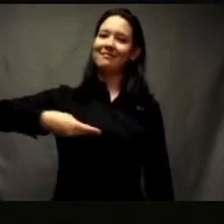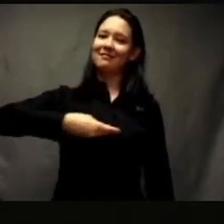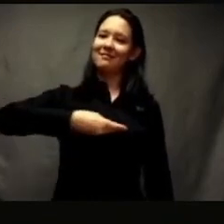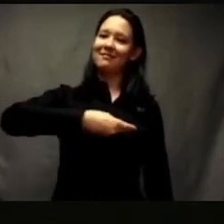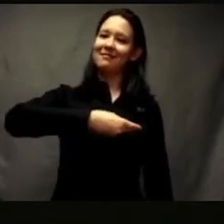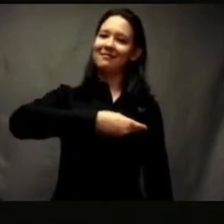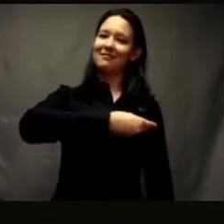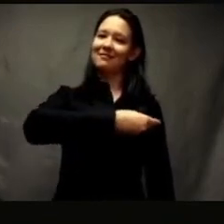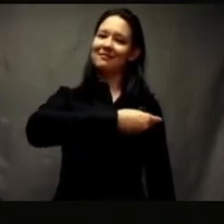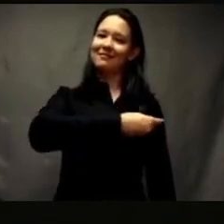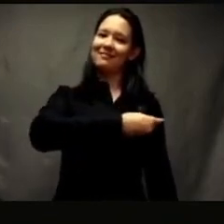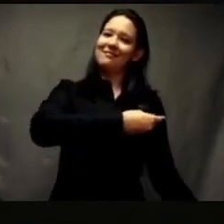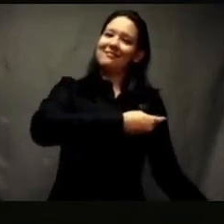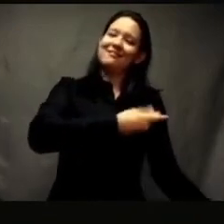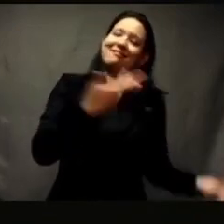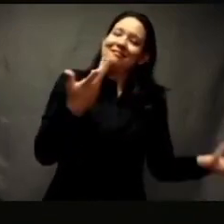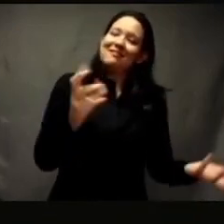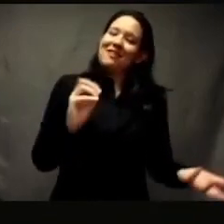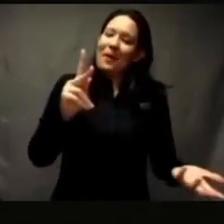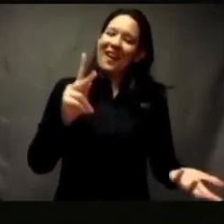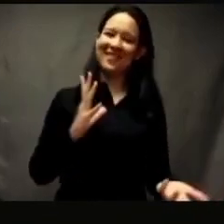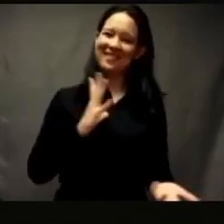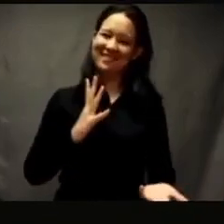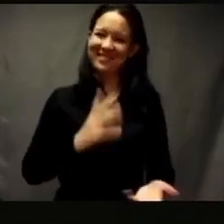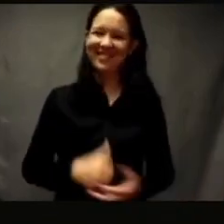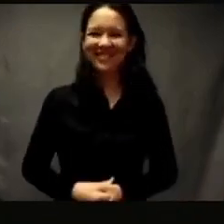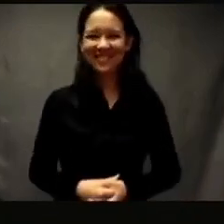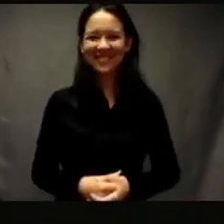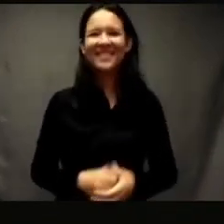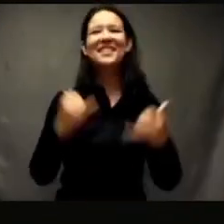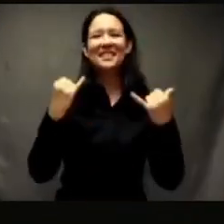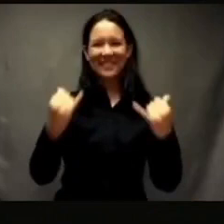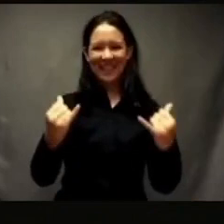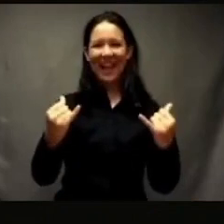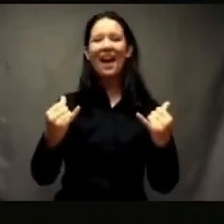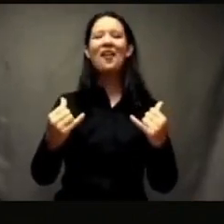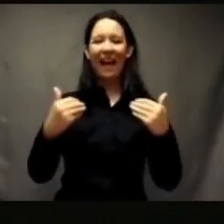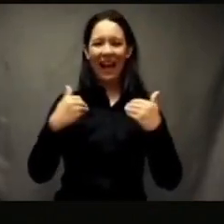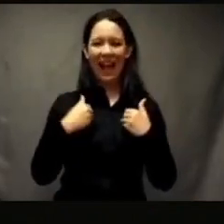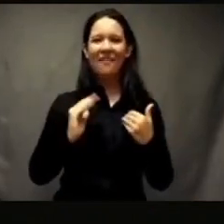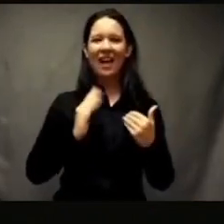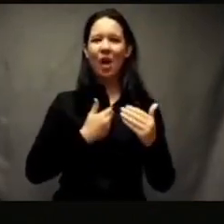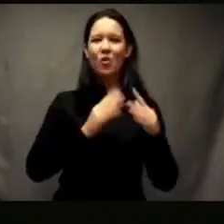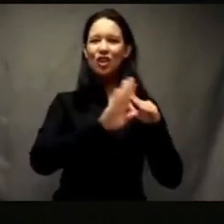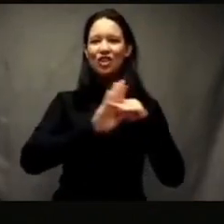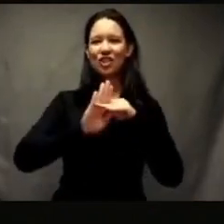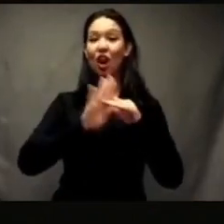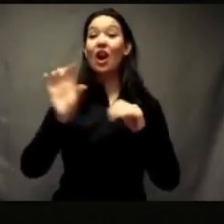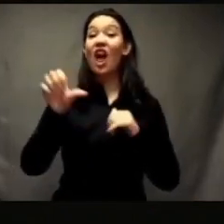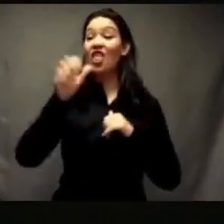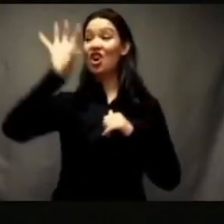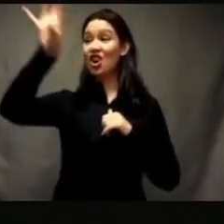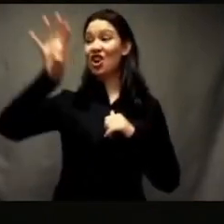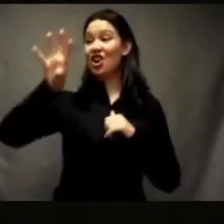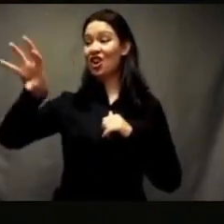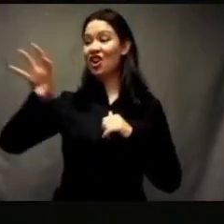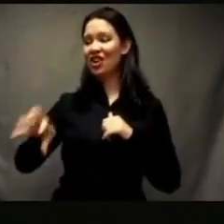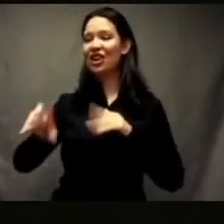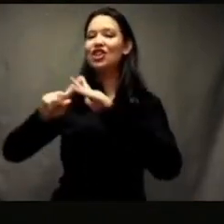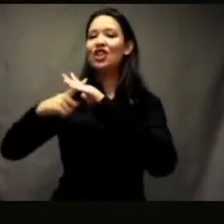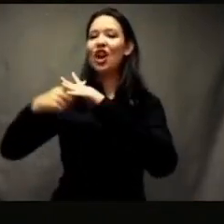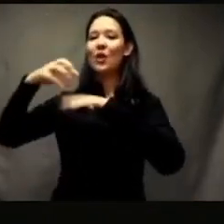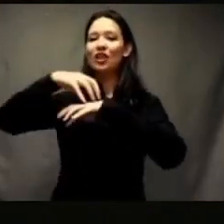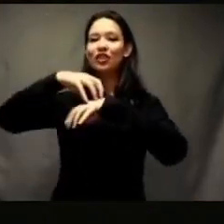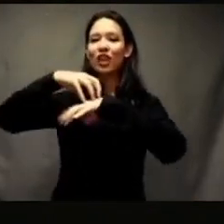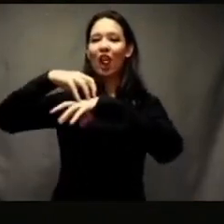down. That's okay. That's cool. Okay, great. So now we've programmed shark. So now we can program all of our other fish. Okay, so starting with